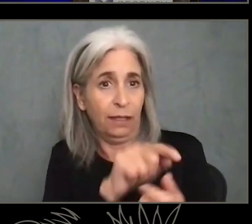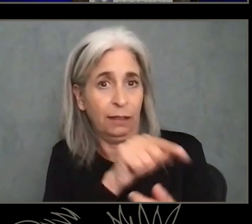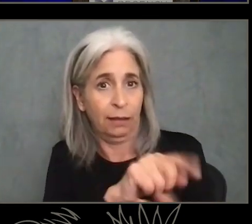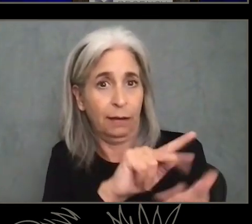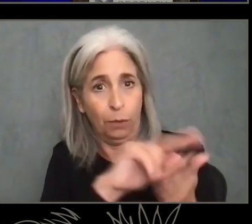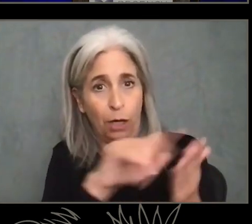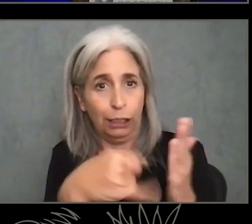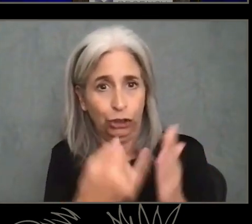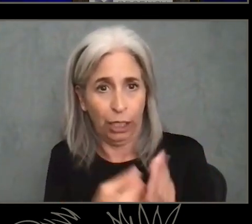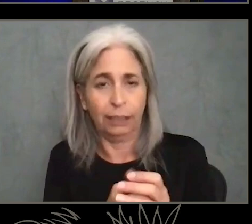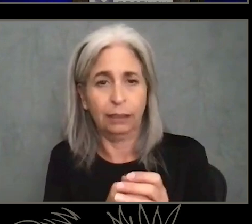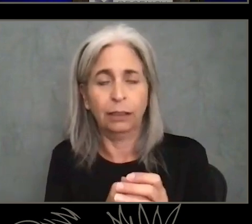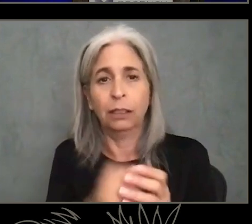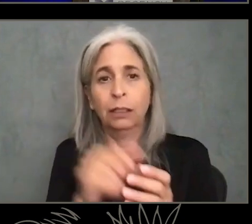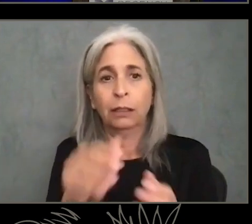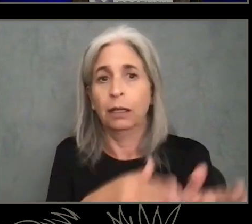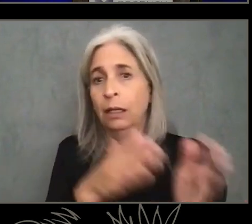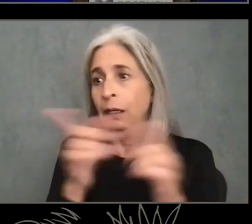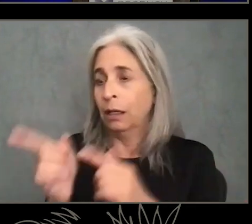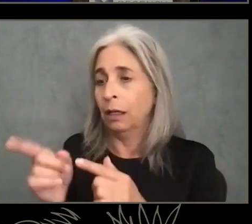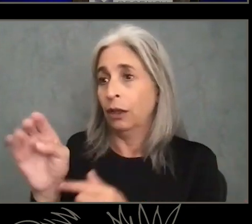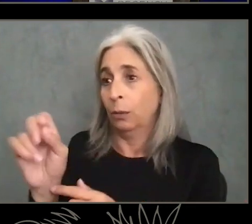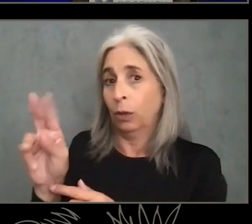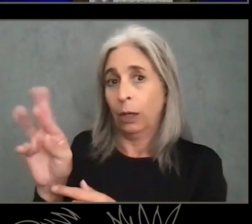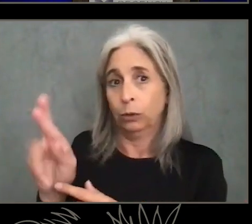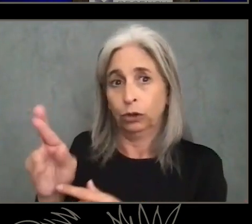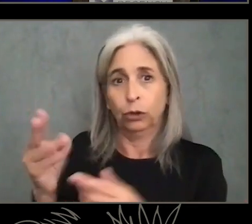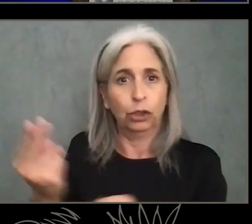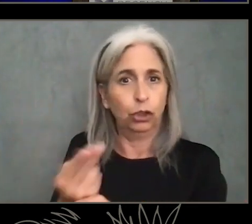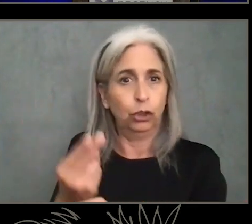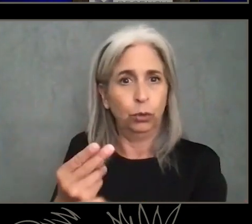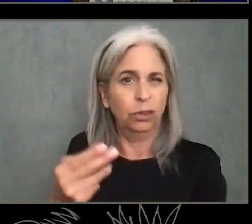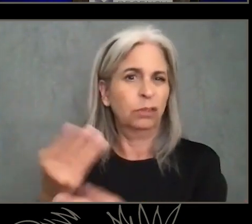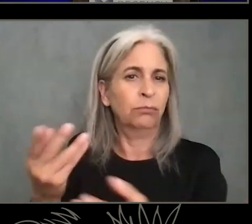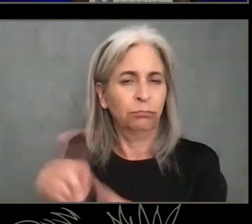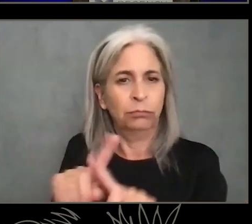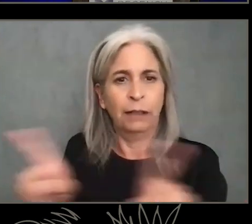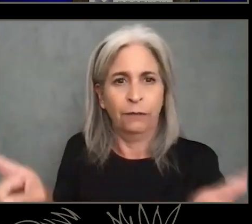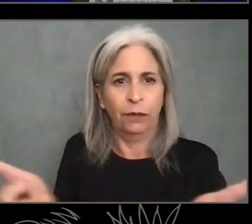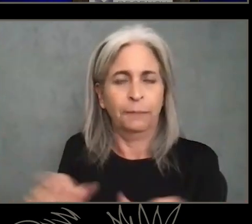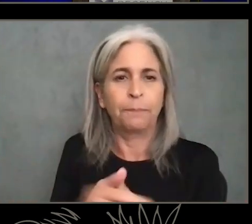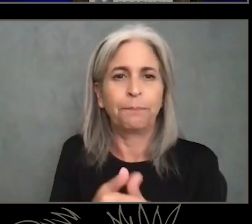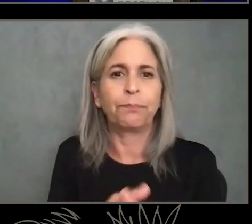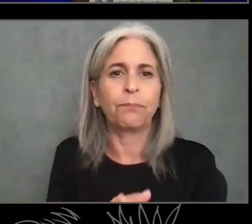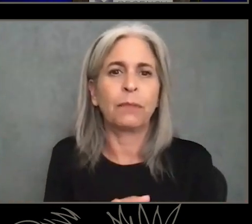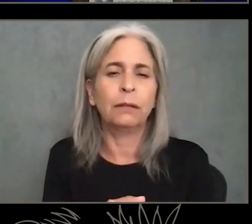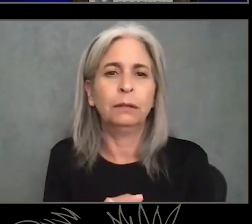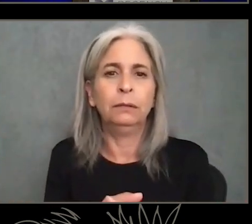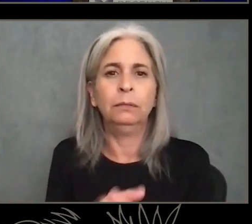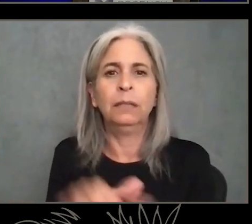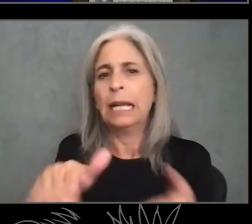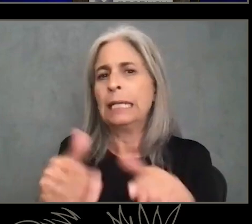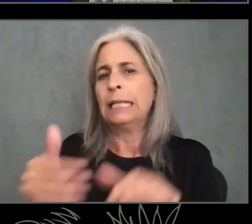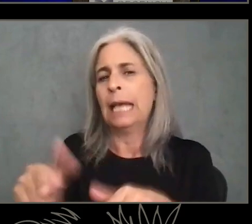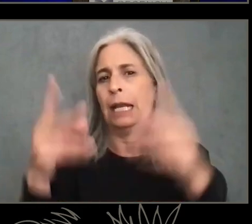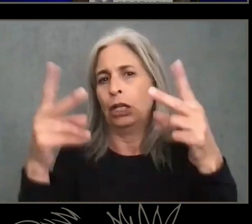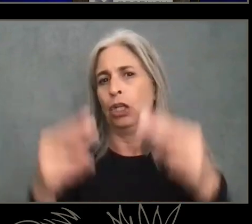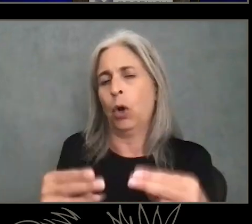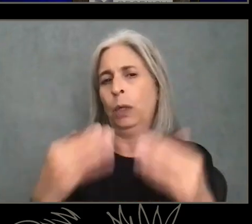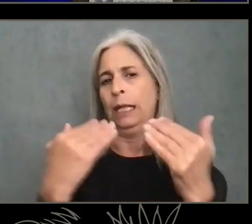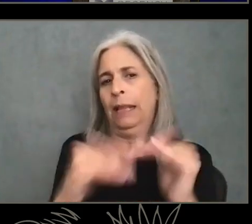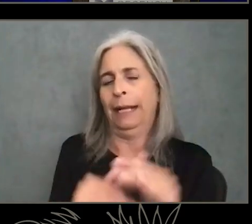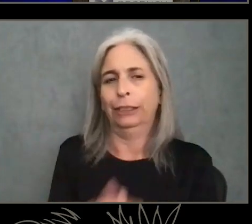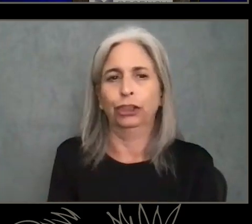where you may want to just take advantage of those browser APIs, or things like dead code elimination or other features like